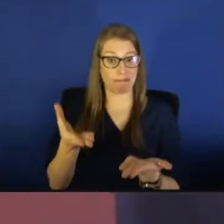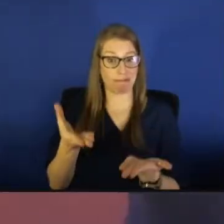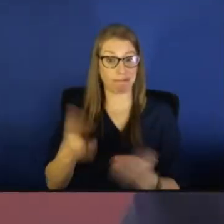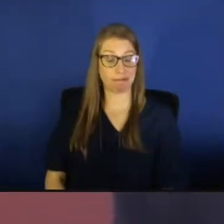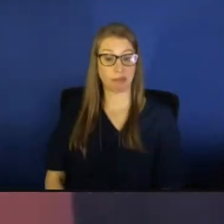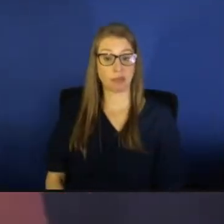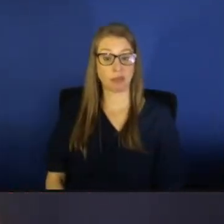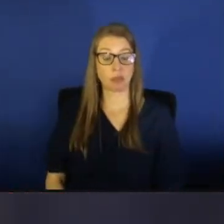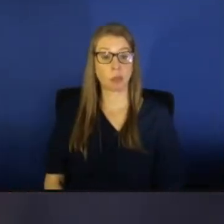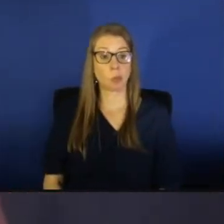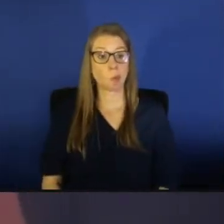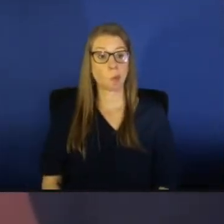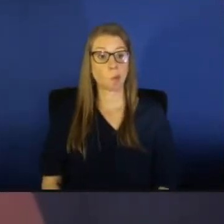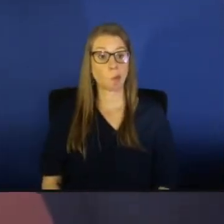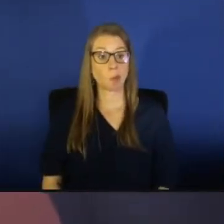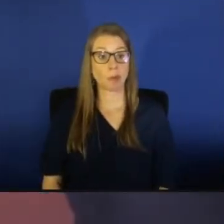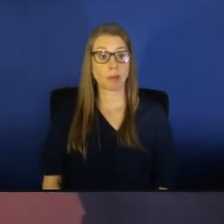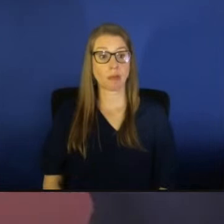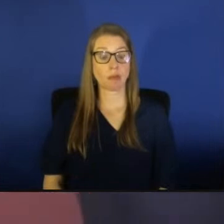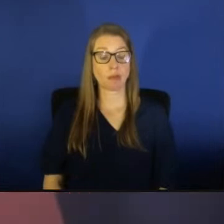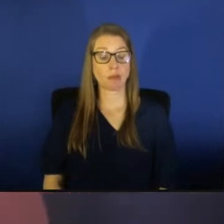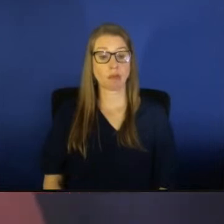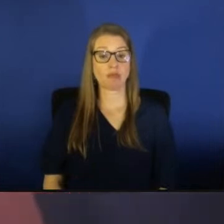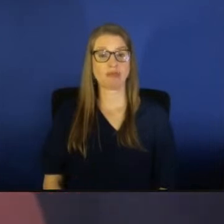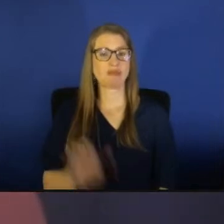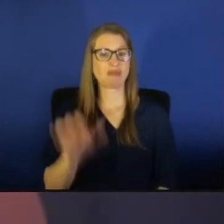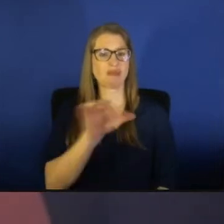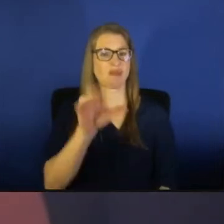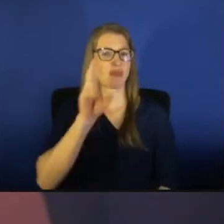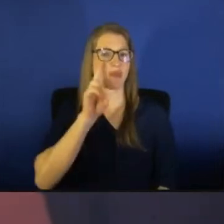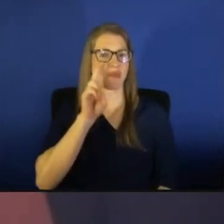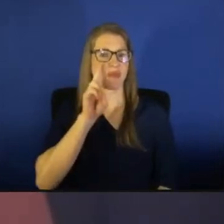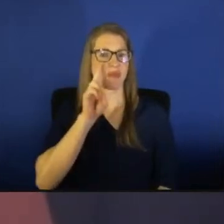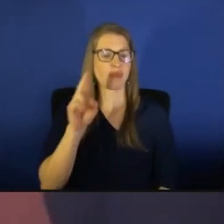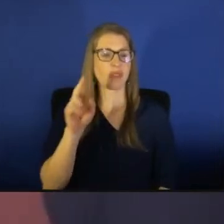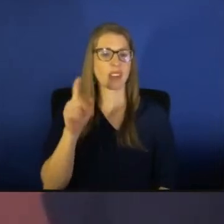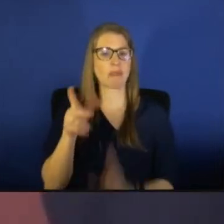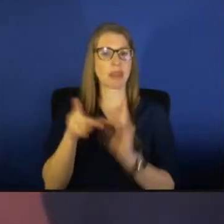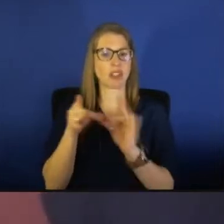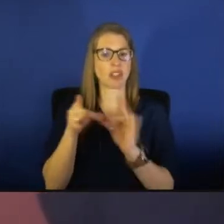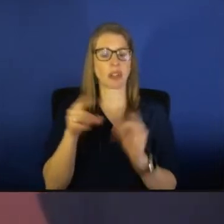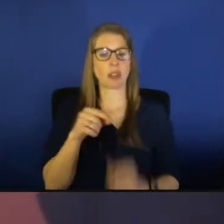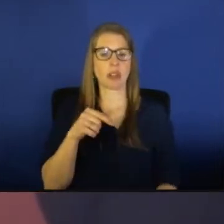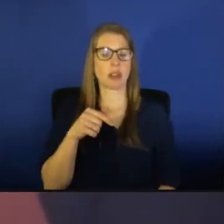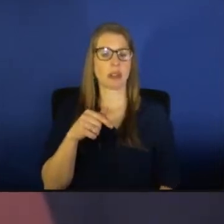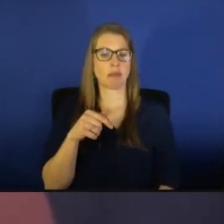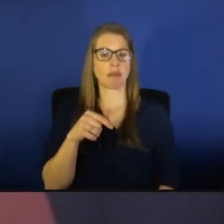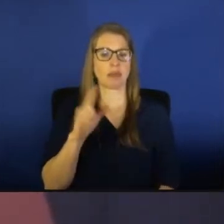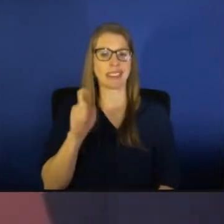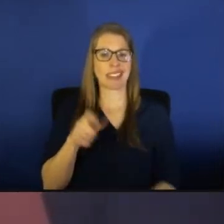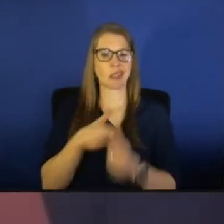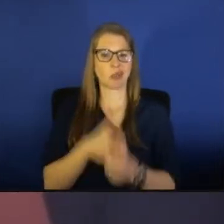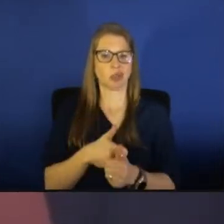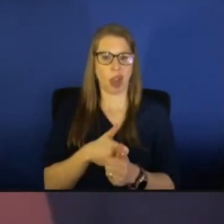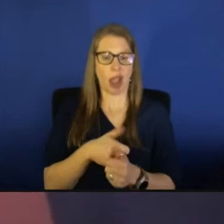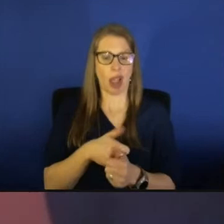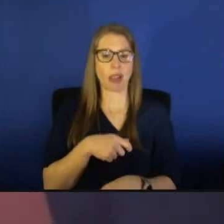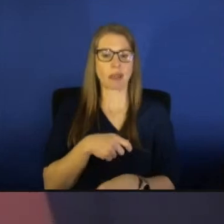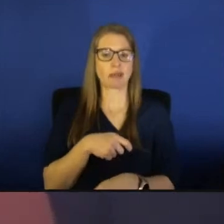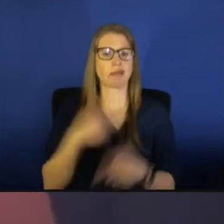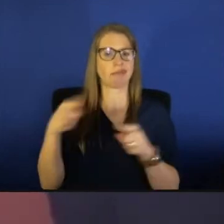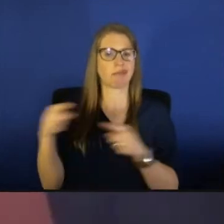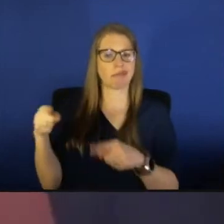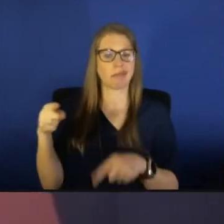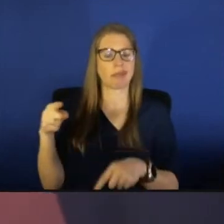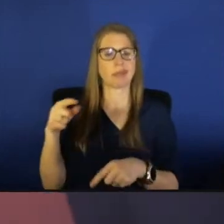Well, I think just as Hawkeye said, I think we need to track it. We know it's probably coming. We saw it in Europe. It's starting to